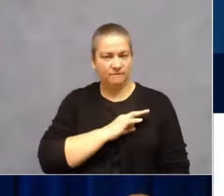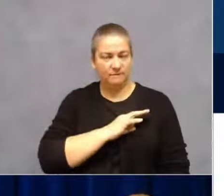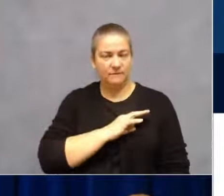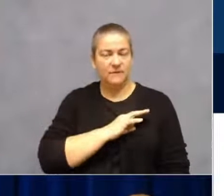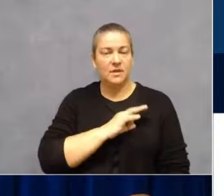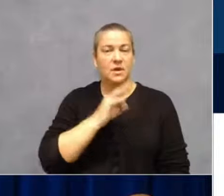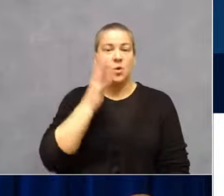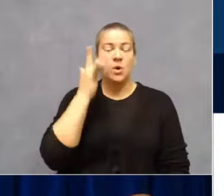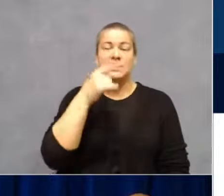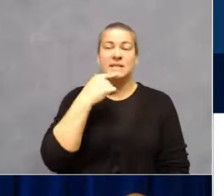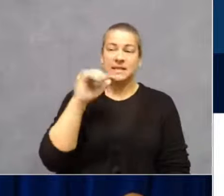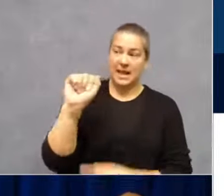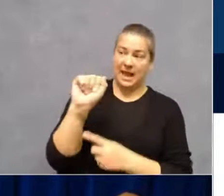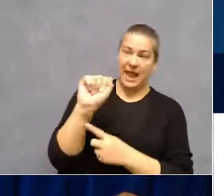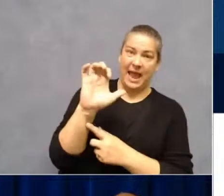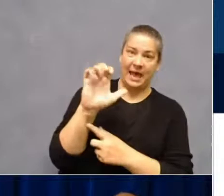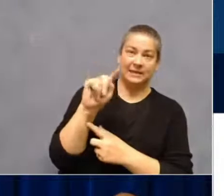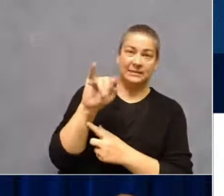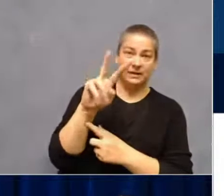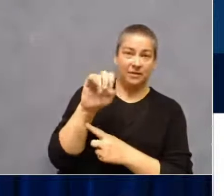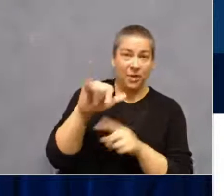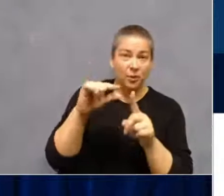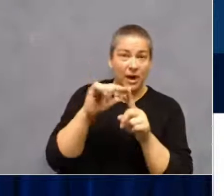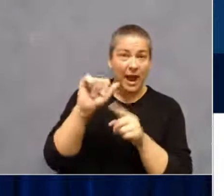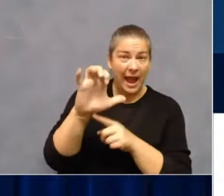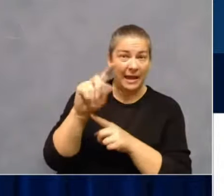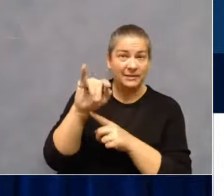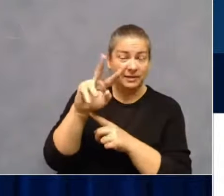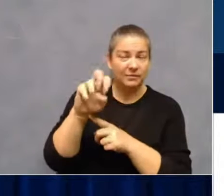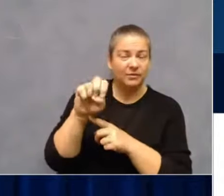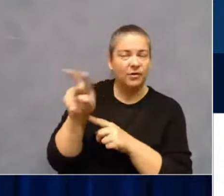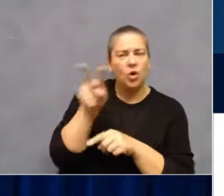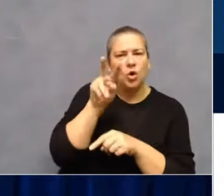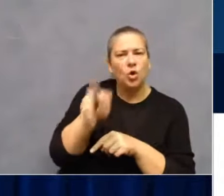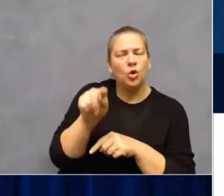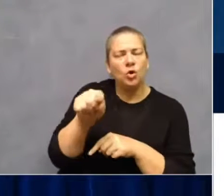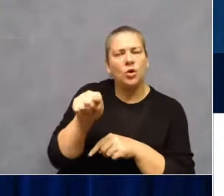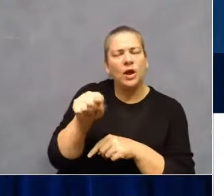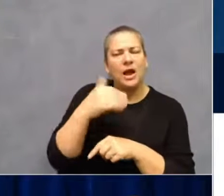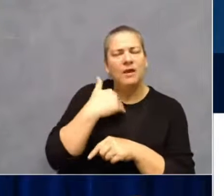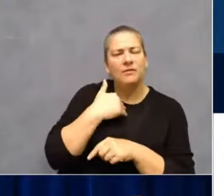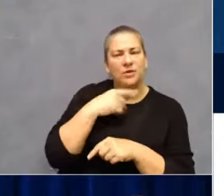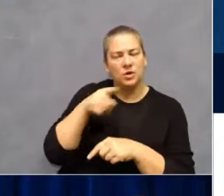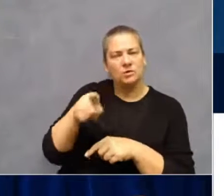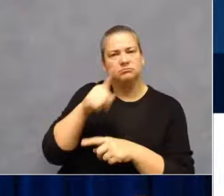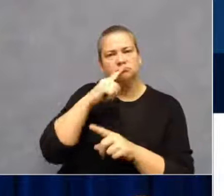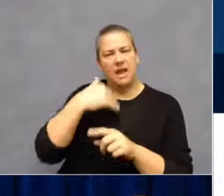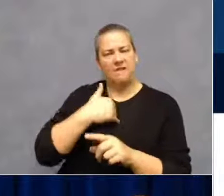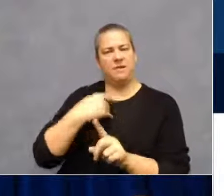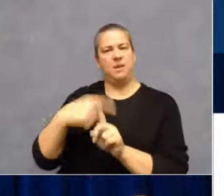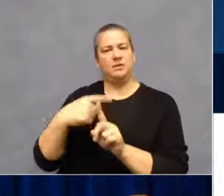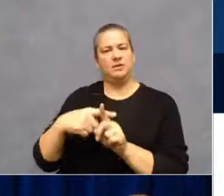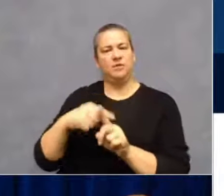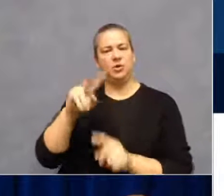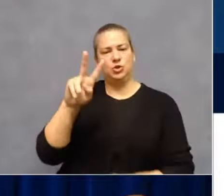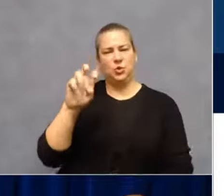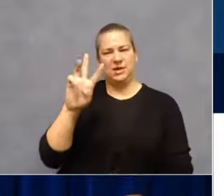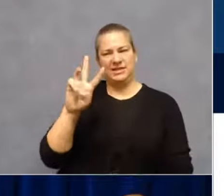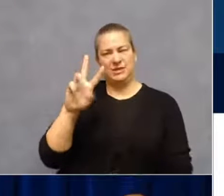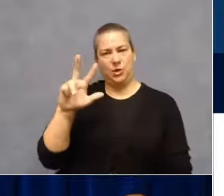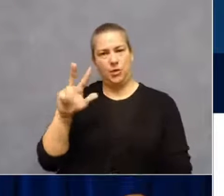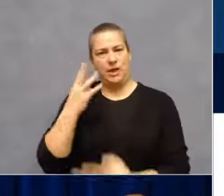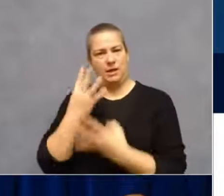cases. As we look at it today, right now we have a total of 263 active inmate